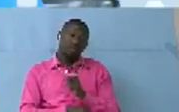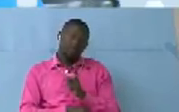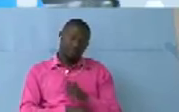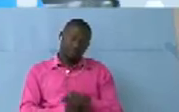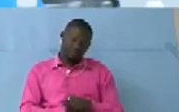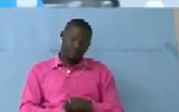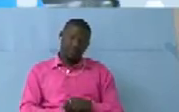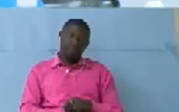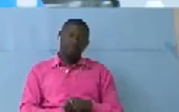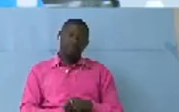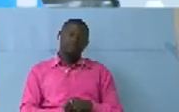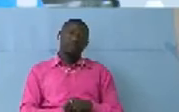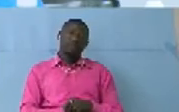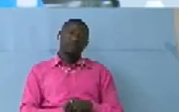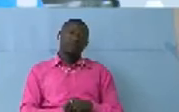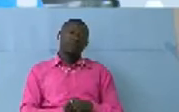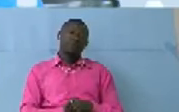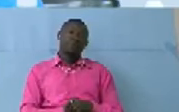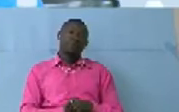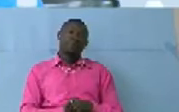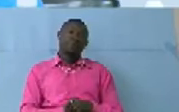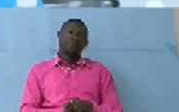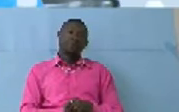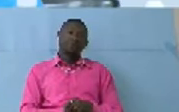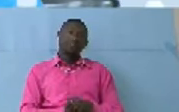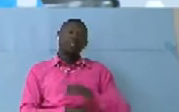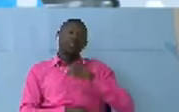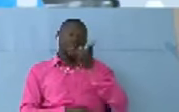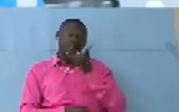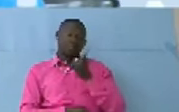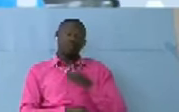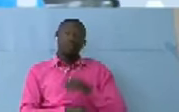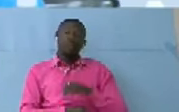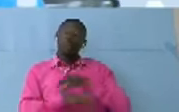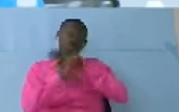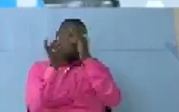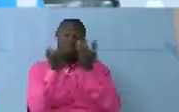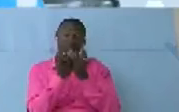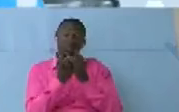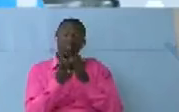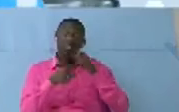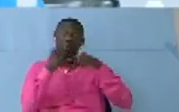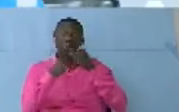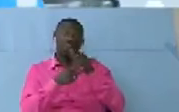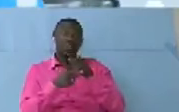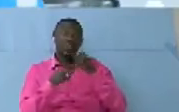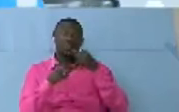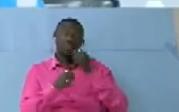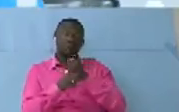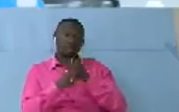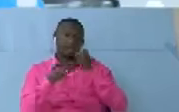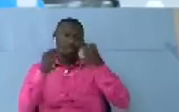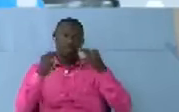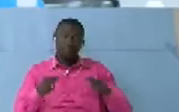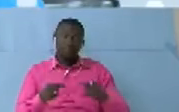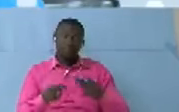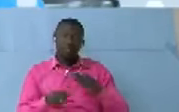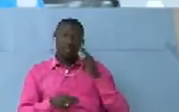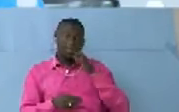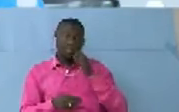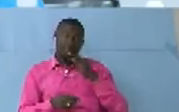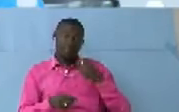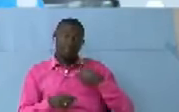Yes, the essence of the whole thing was that statement which they were trying to get from